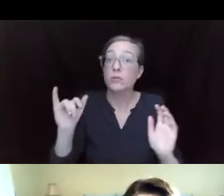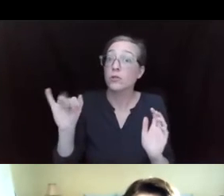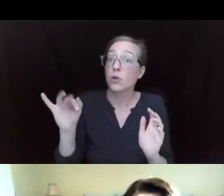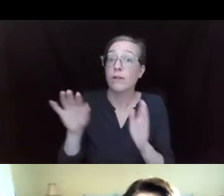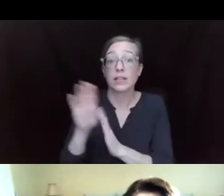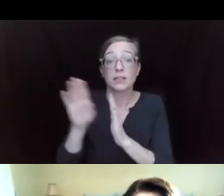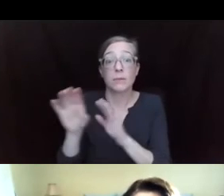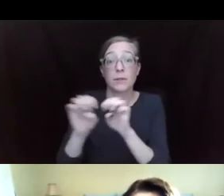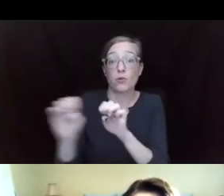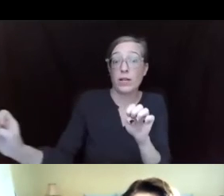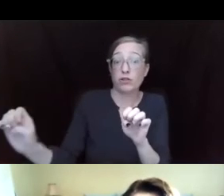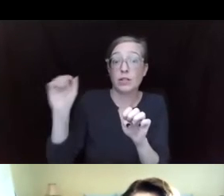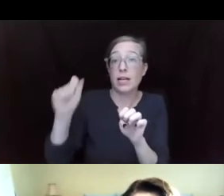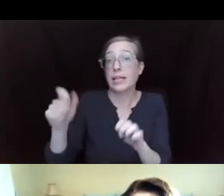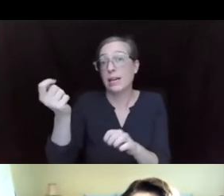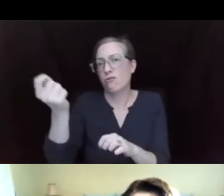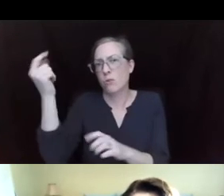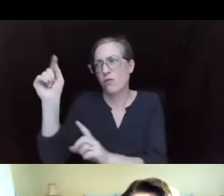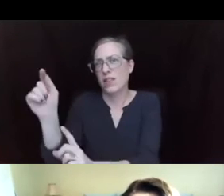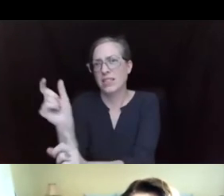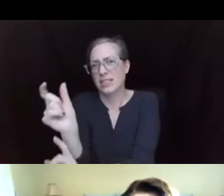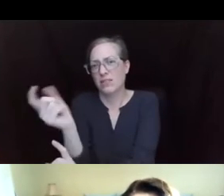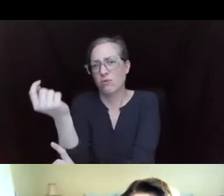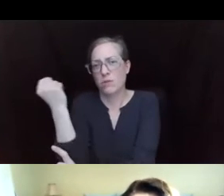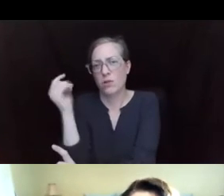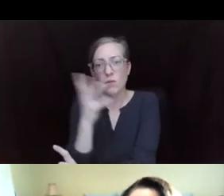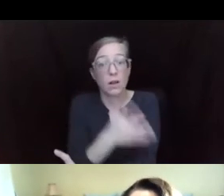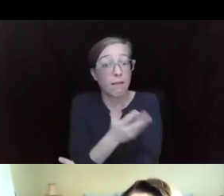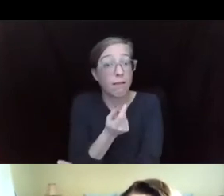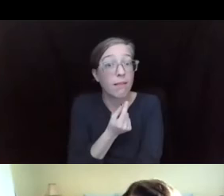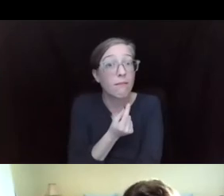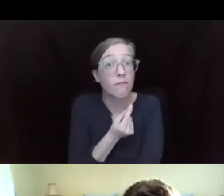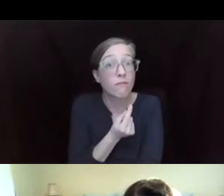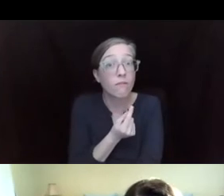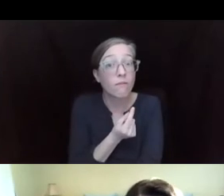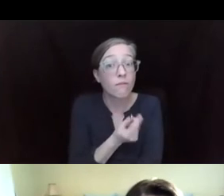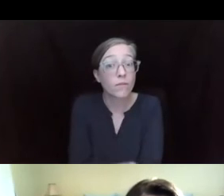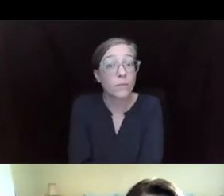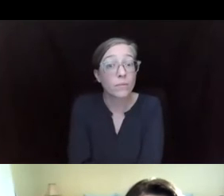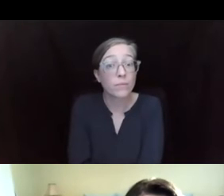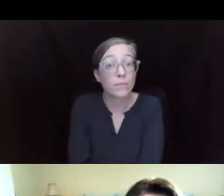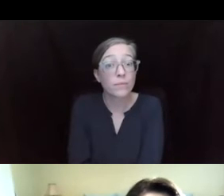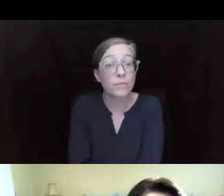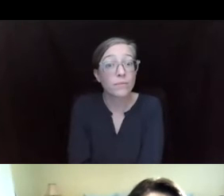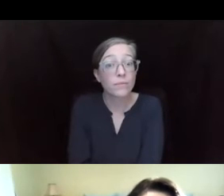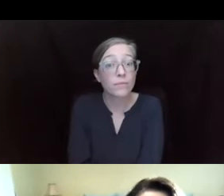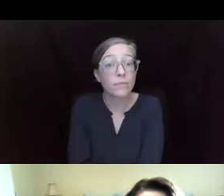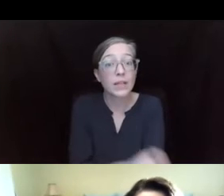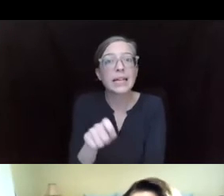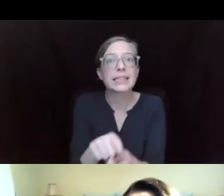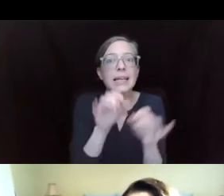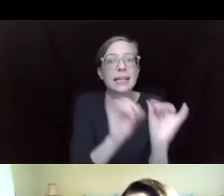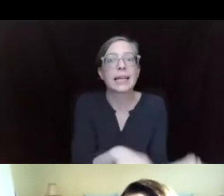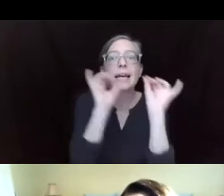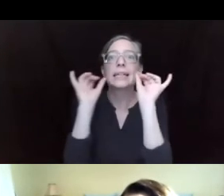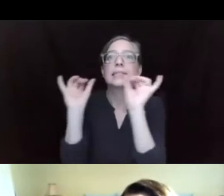this. And if I remove it, look at what I'm left with. I'm left with exactly the same forces that I